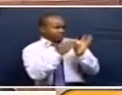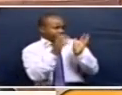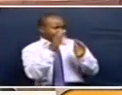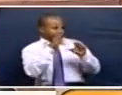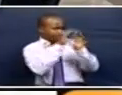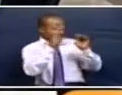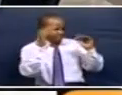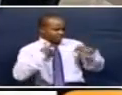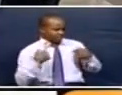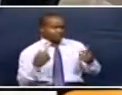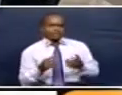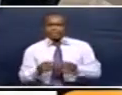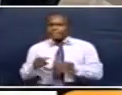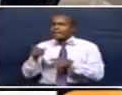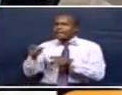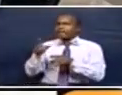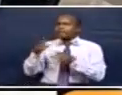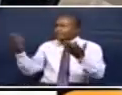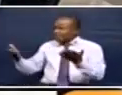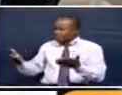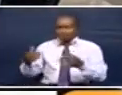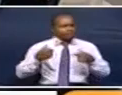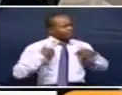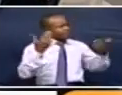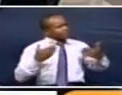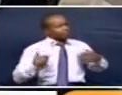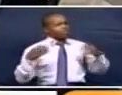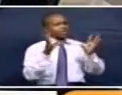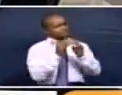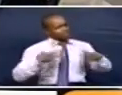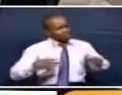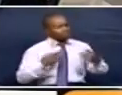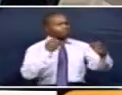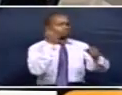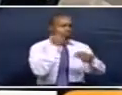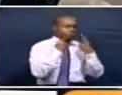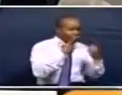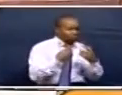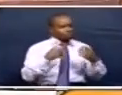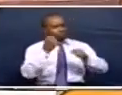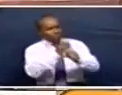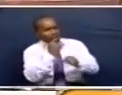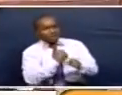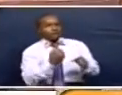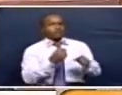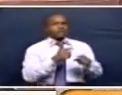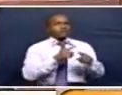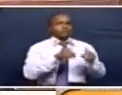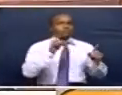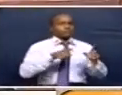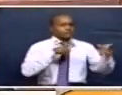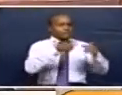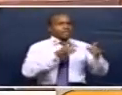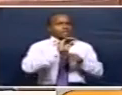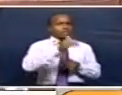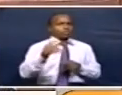Are you available? Are you... I'm available. I meet the people. I talk to people. We work with the people. But we have to run the county.